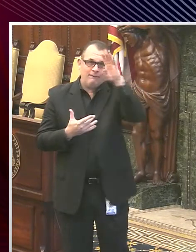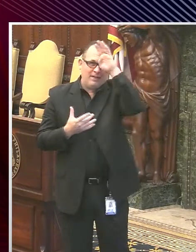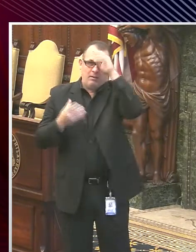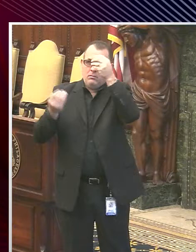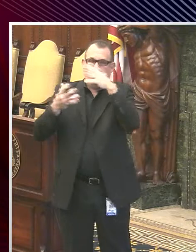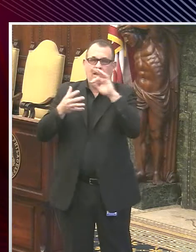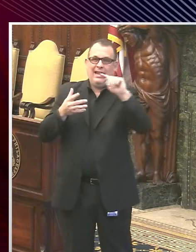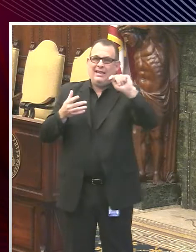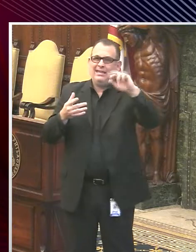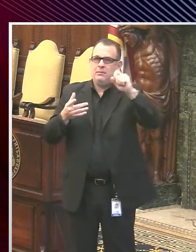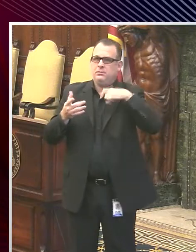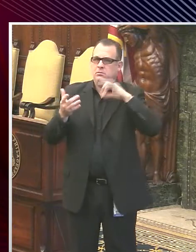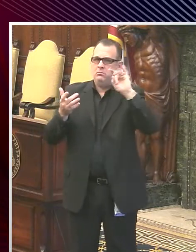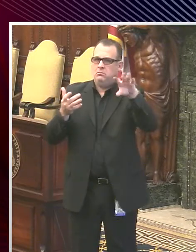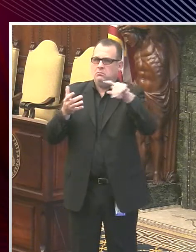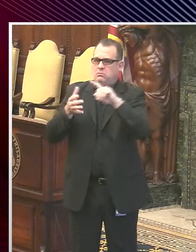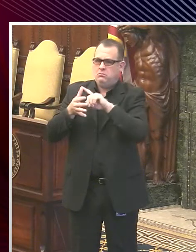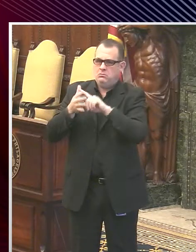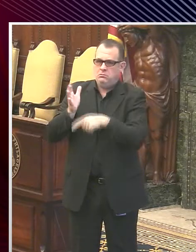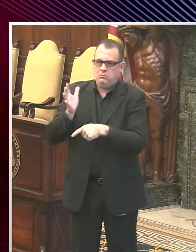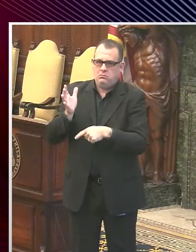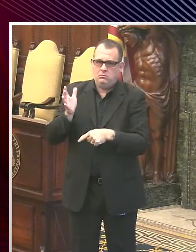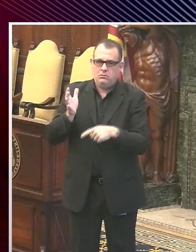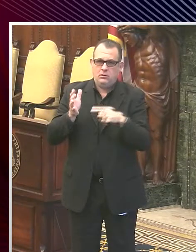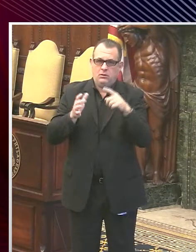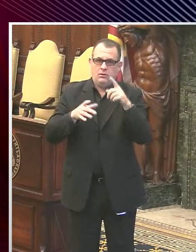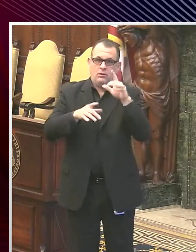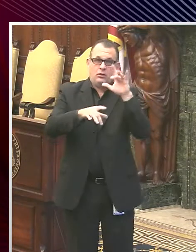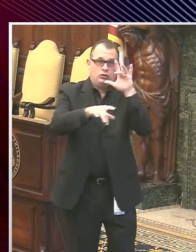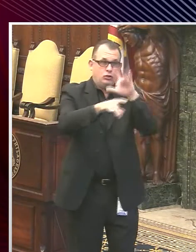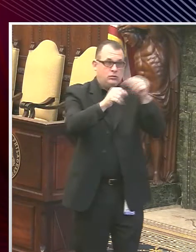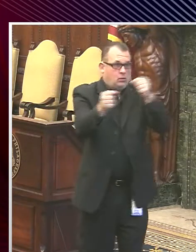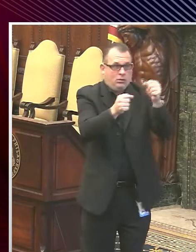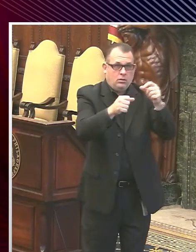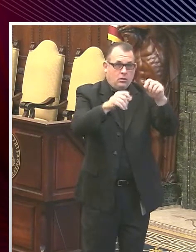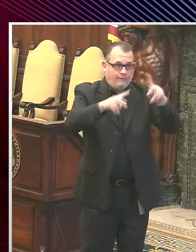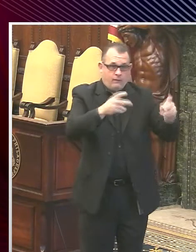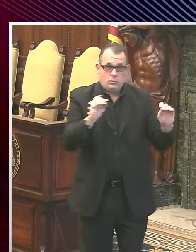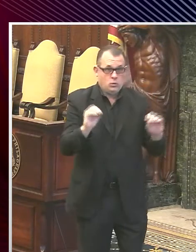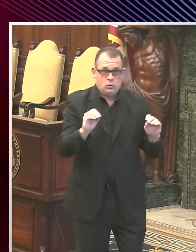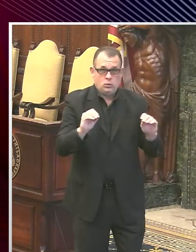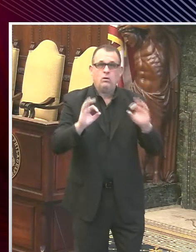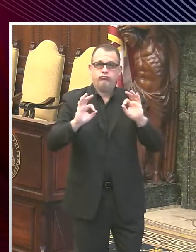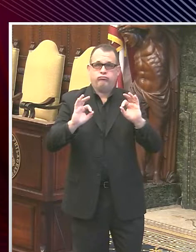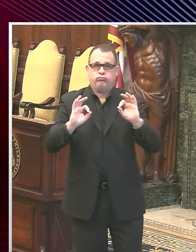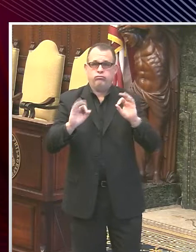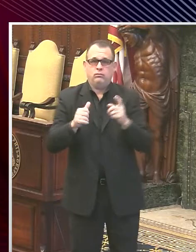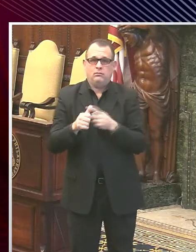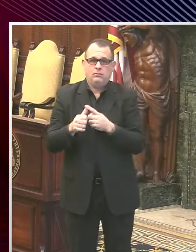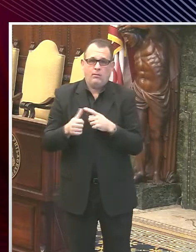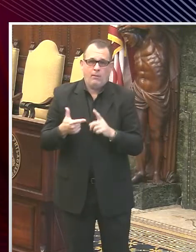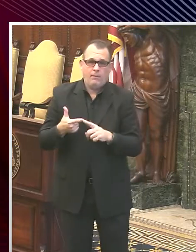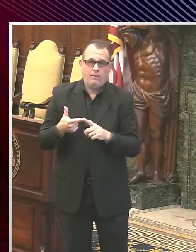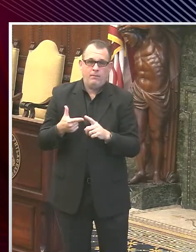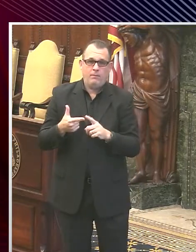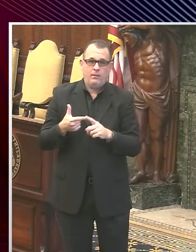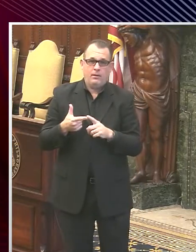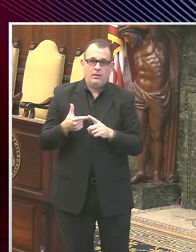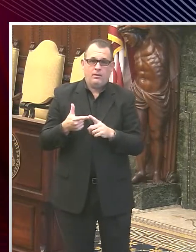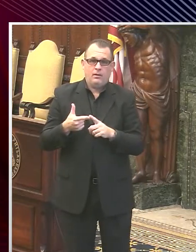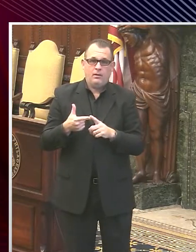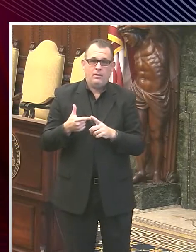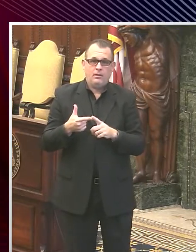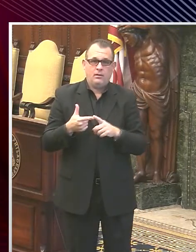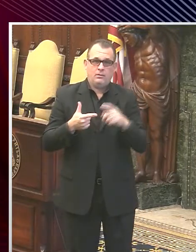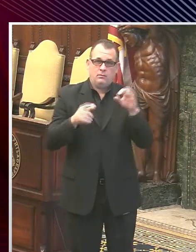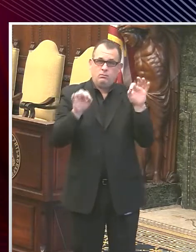Buy a tree with fresh needles that don't fall off when touched. Cut 2 inches off the base of the trunk to allow the tree to better absorb water from the tree